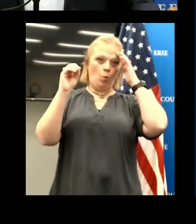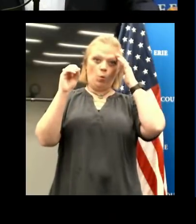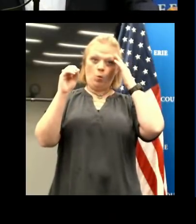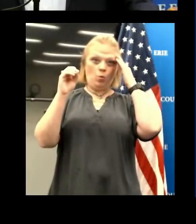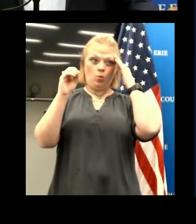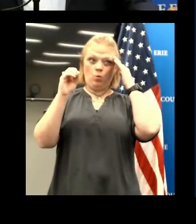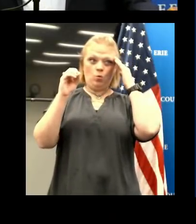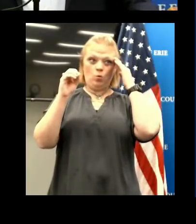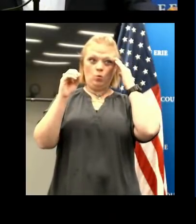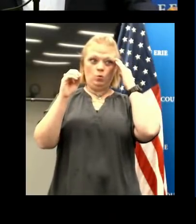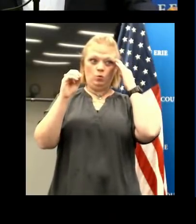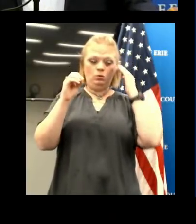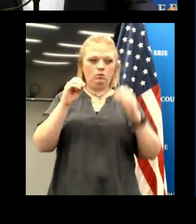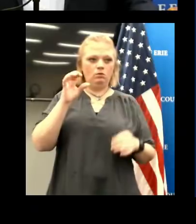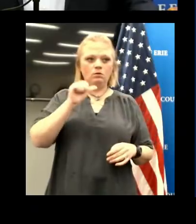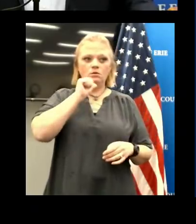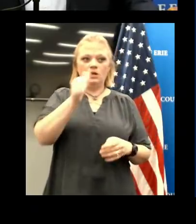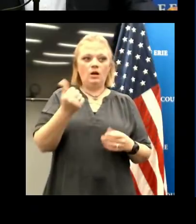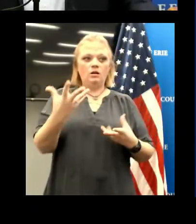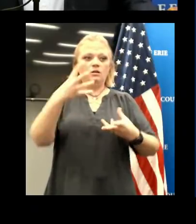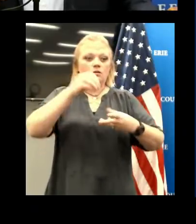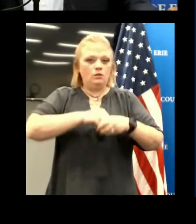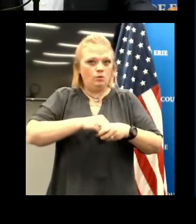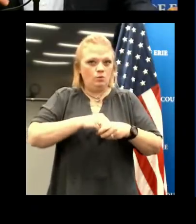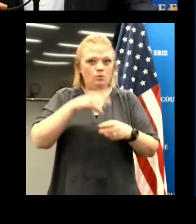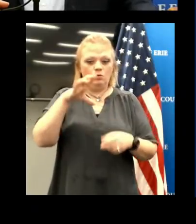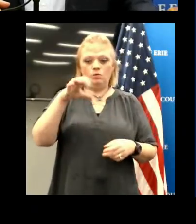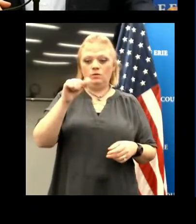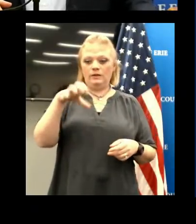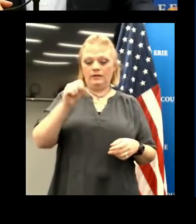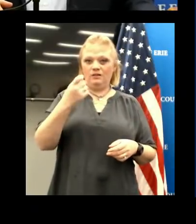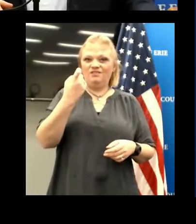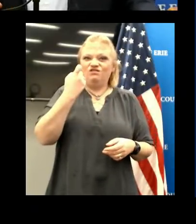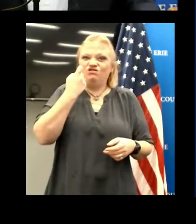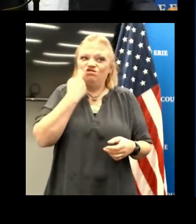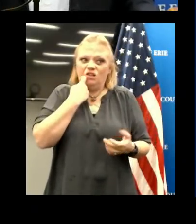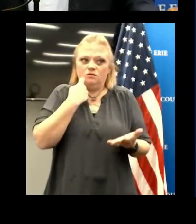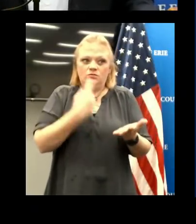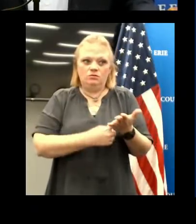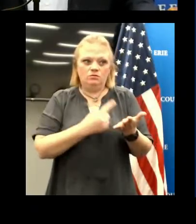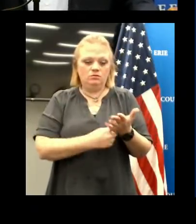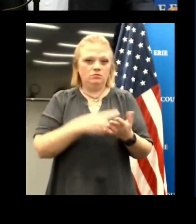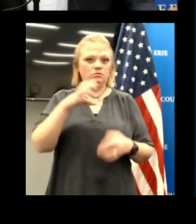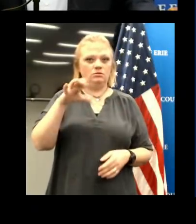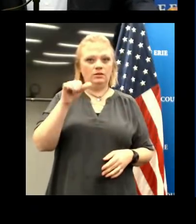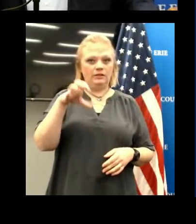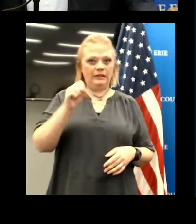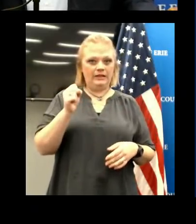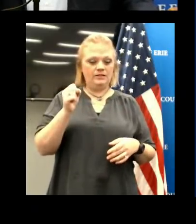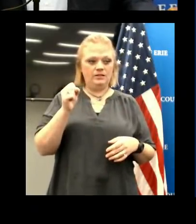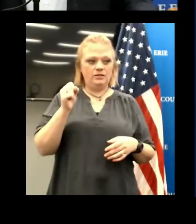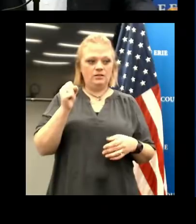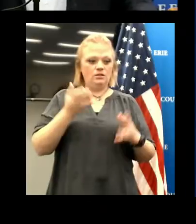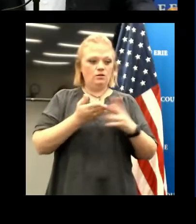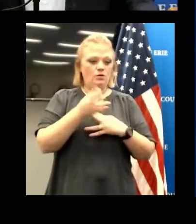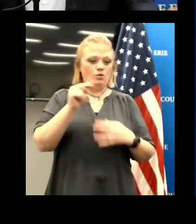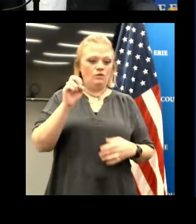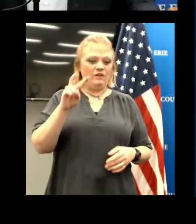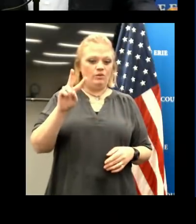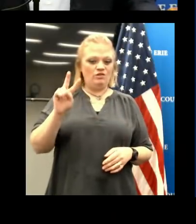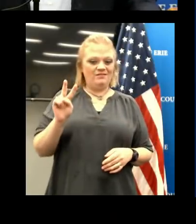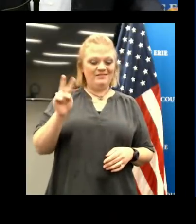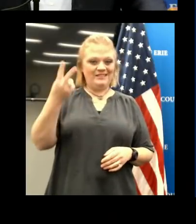5.0. Not including the cases that I just talked about. But the cases through November